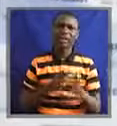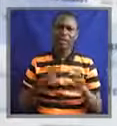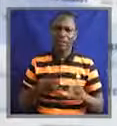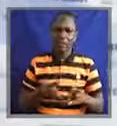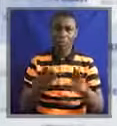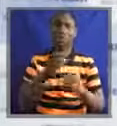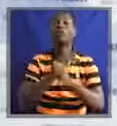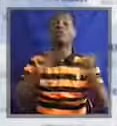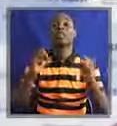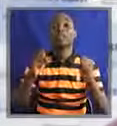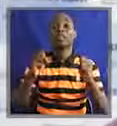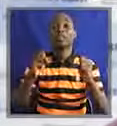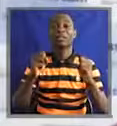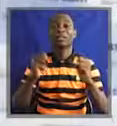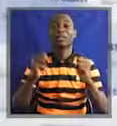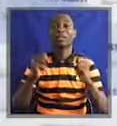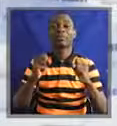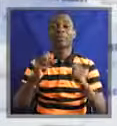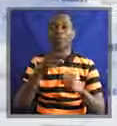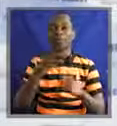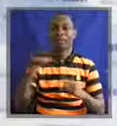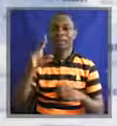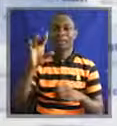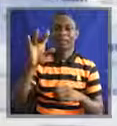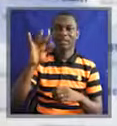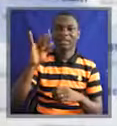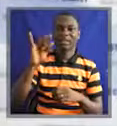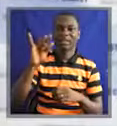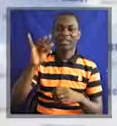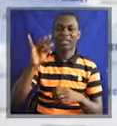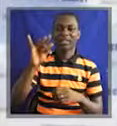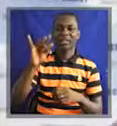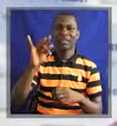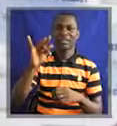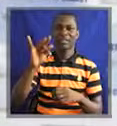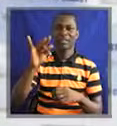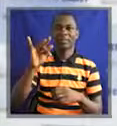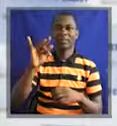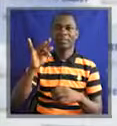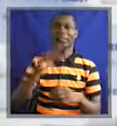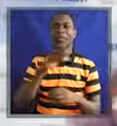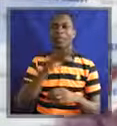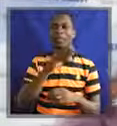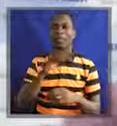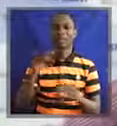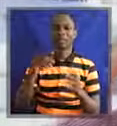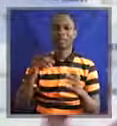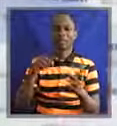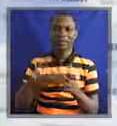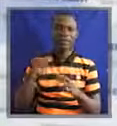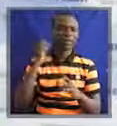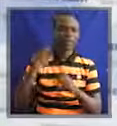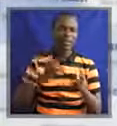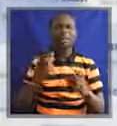of salvation. Verse 18, Acts chapter 16. And this she did for